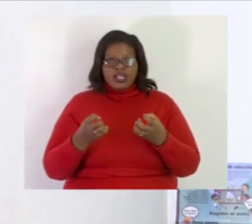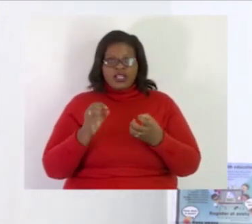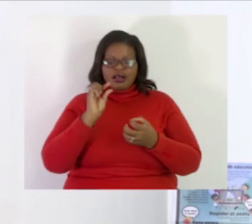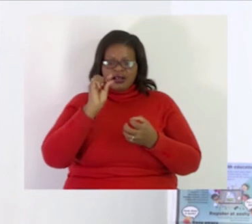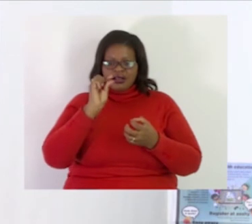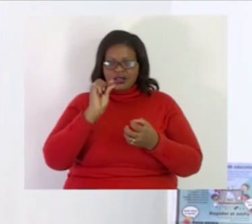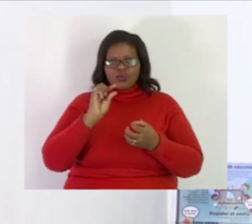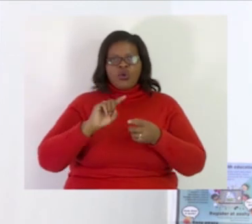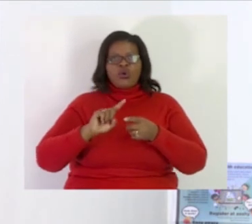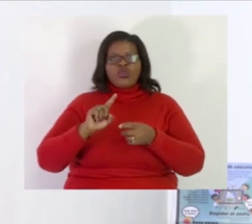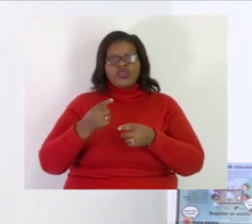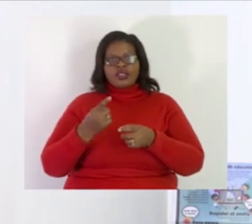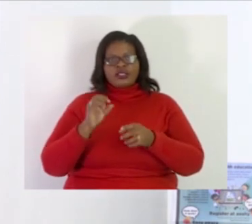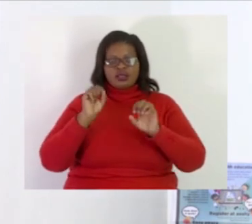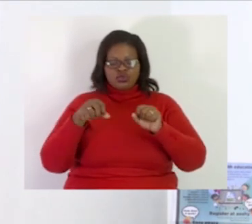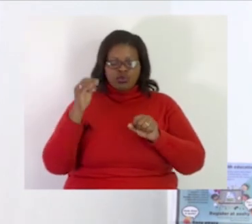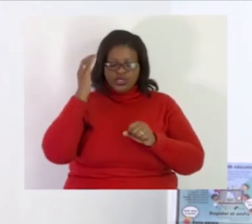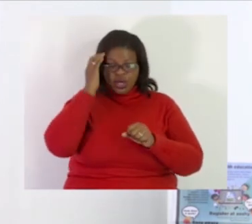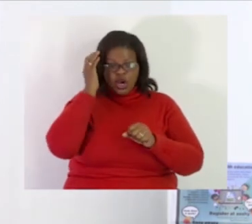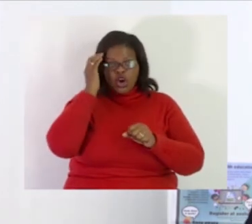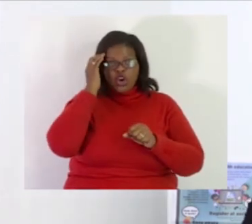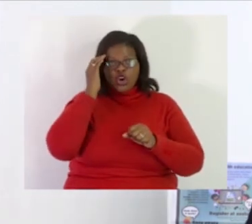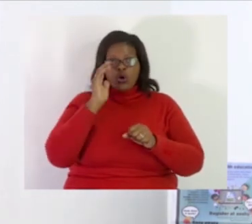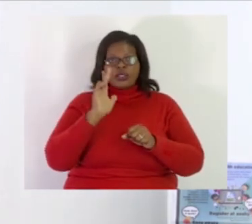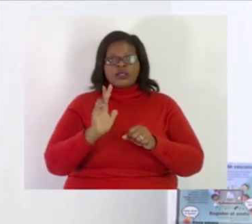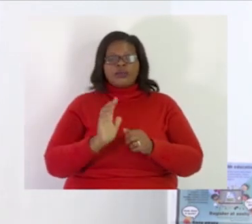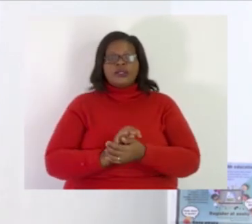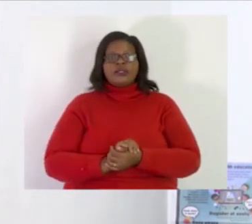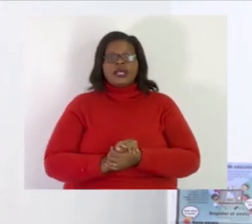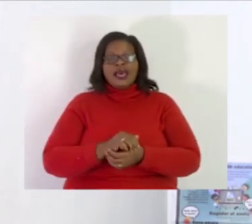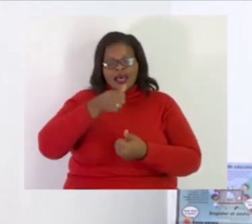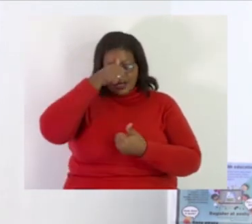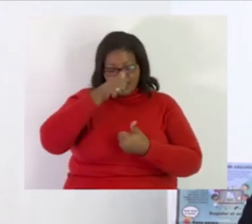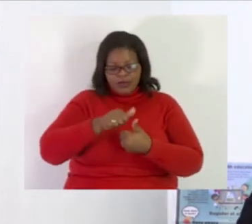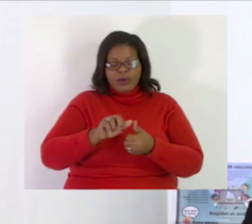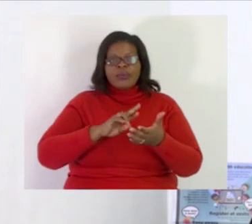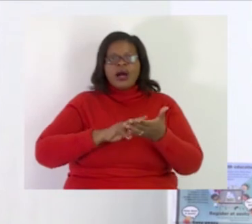need to do as a person. And you need to remember these